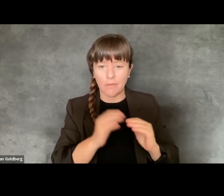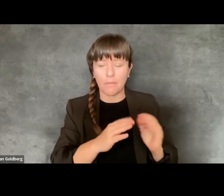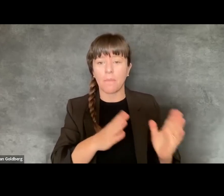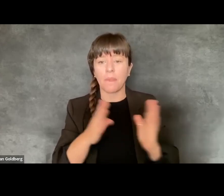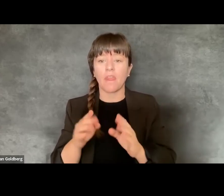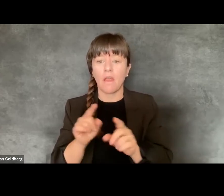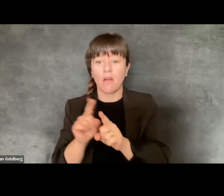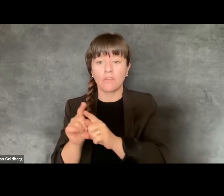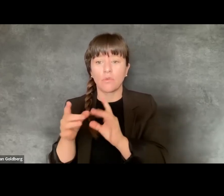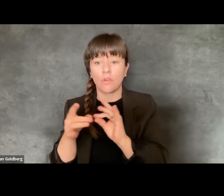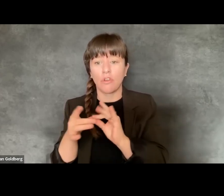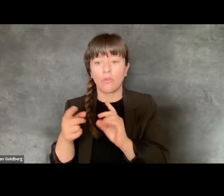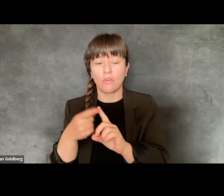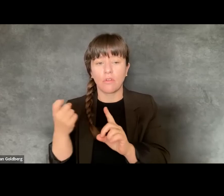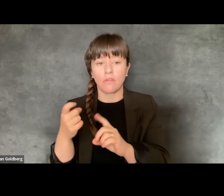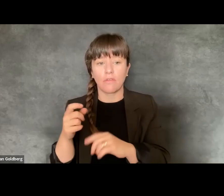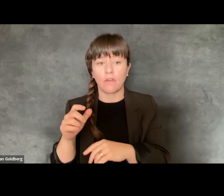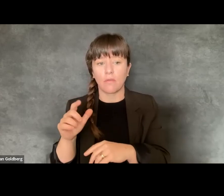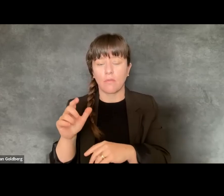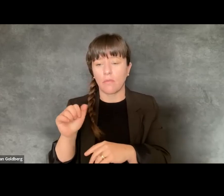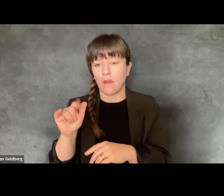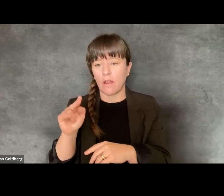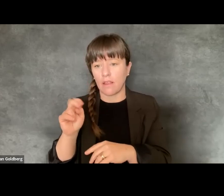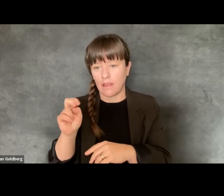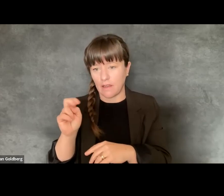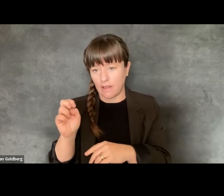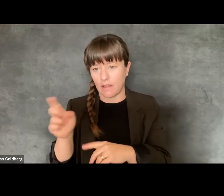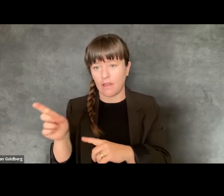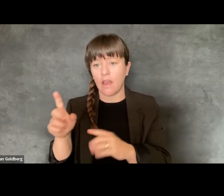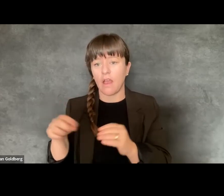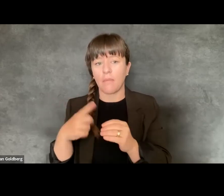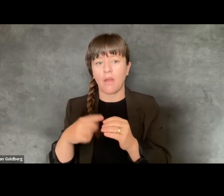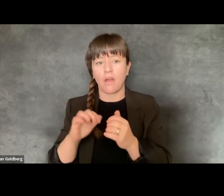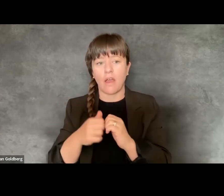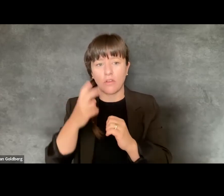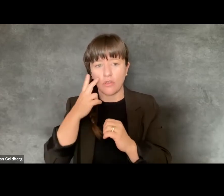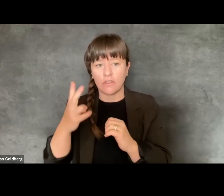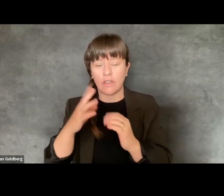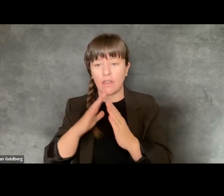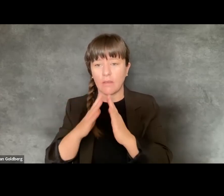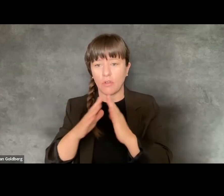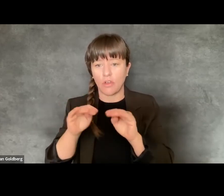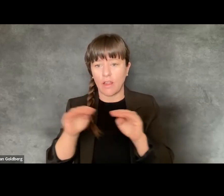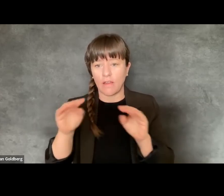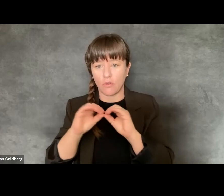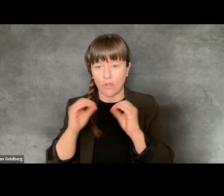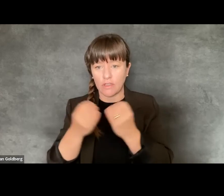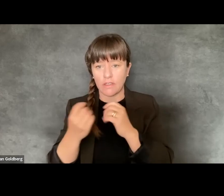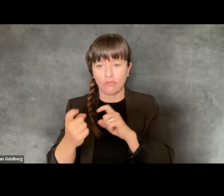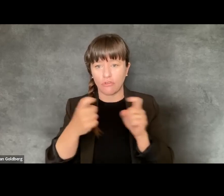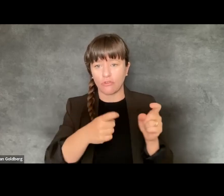a note from Nalini from EDC about how you see community level organizations contributing to